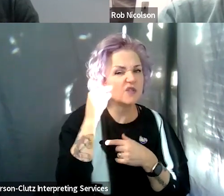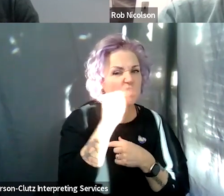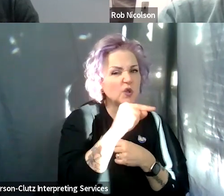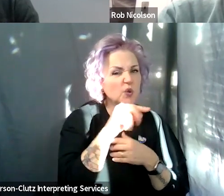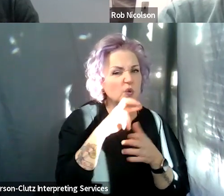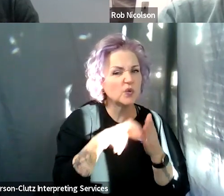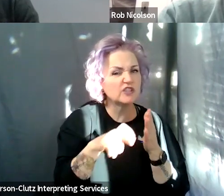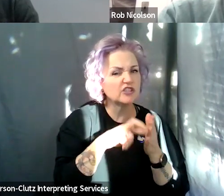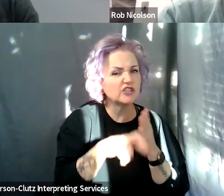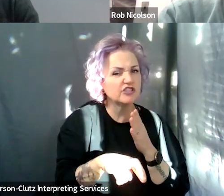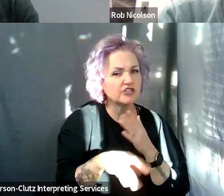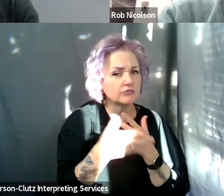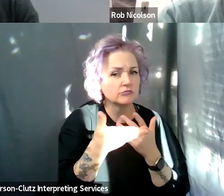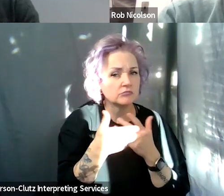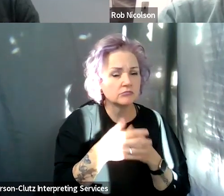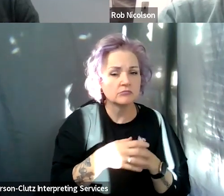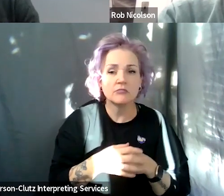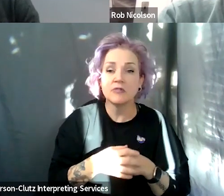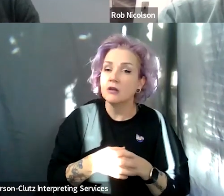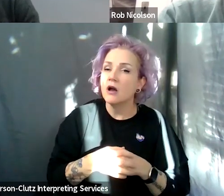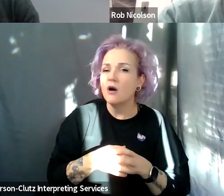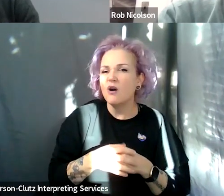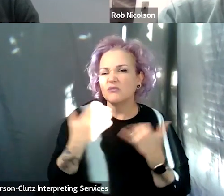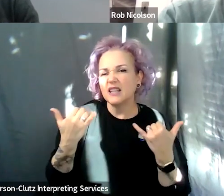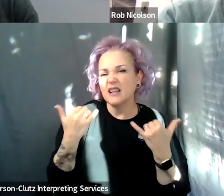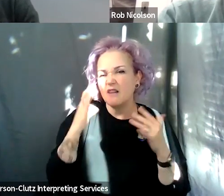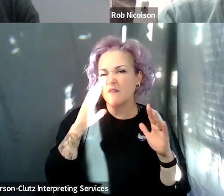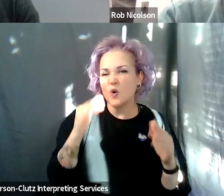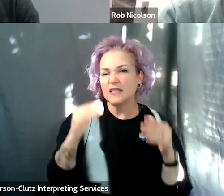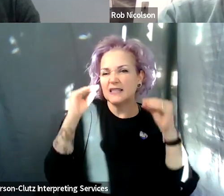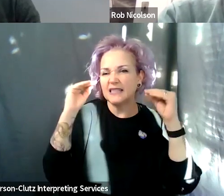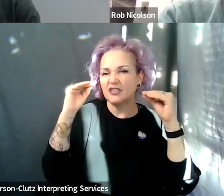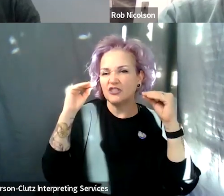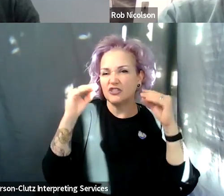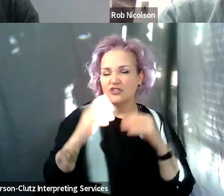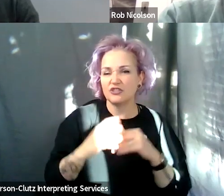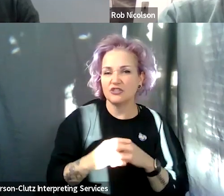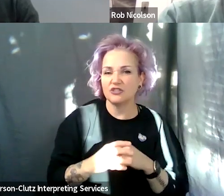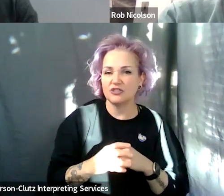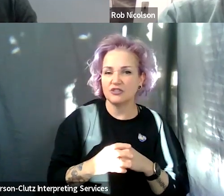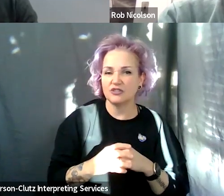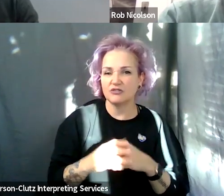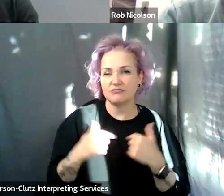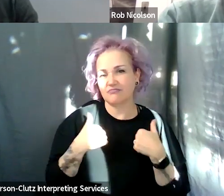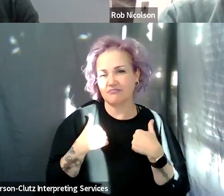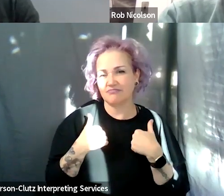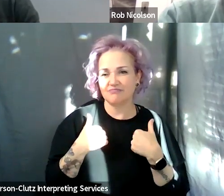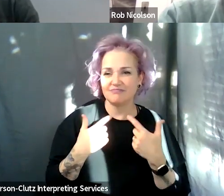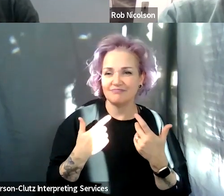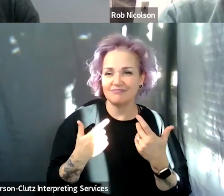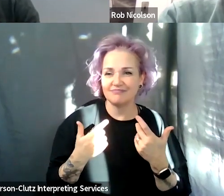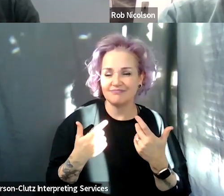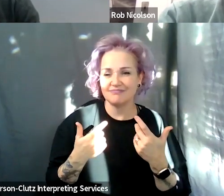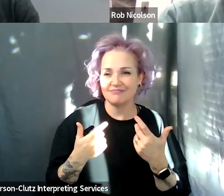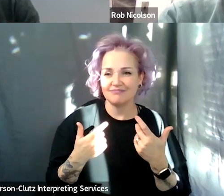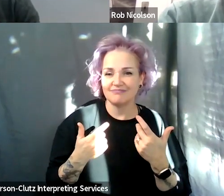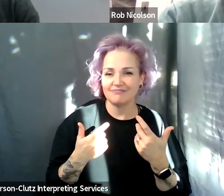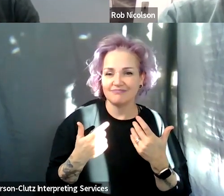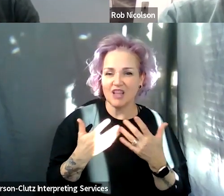the on teaching, so I don't have a wet lab. So I'm probably going to be moving away